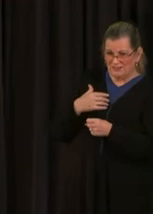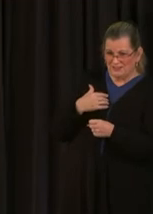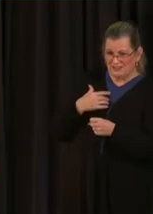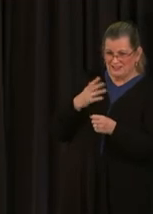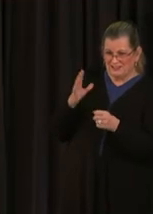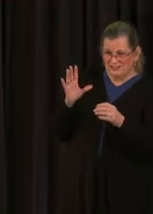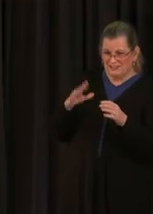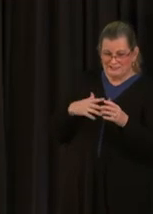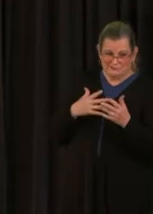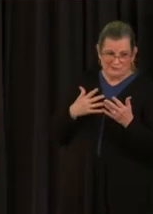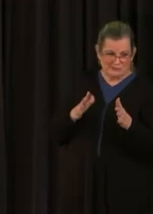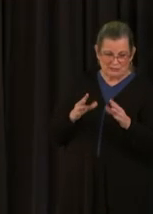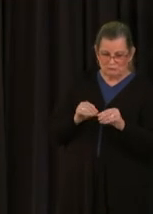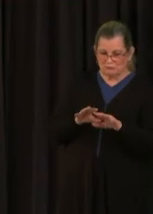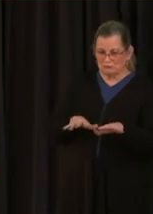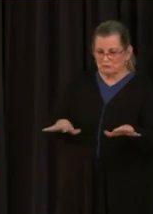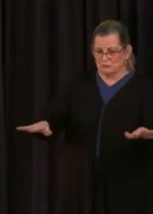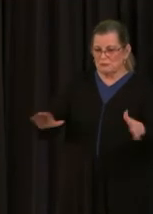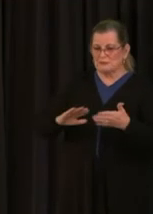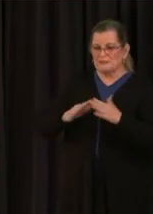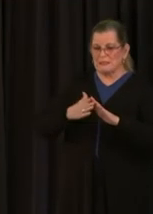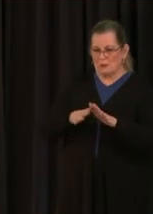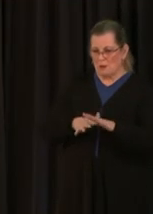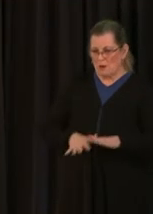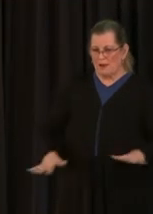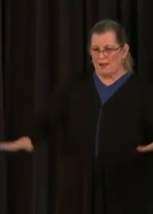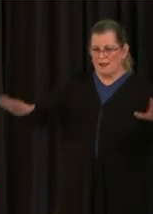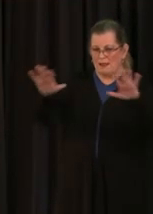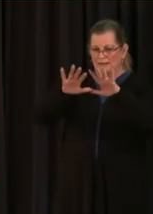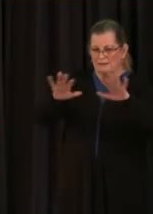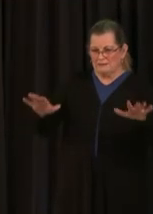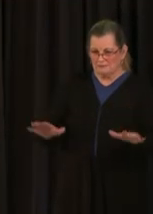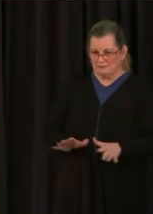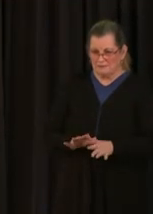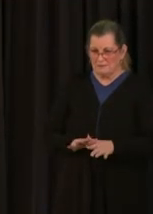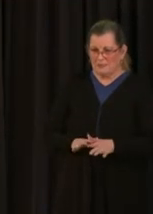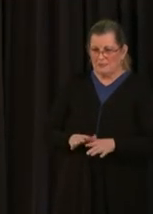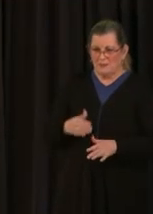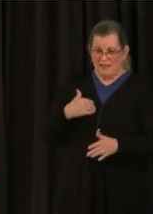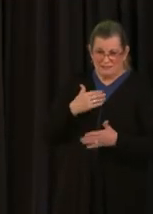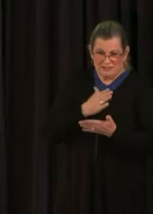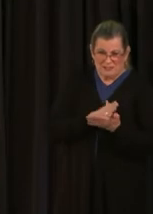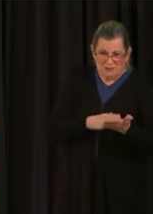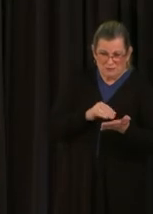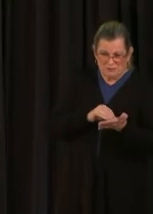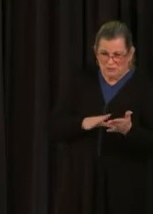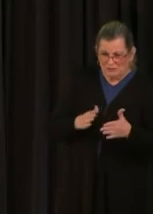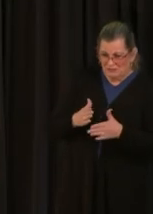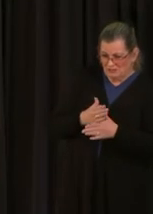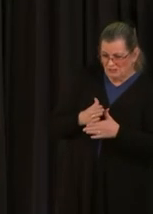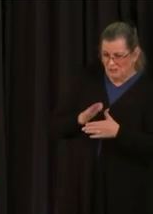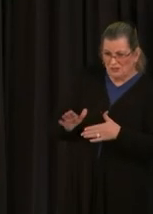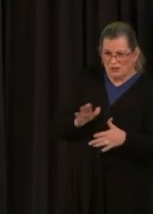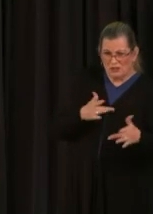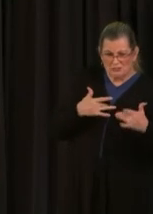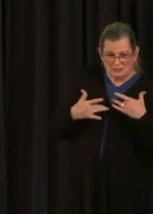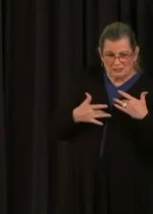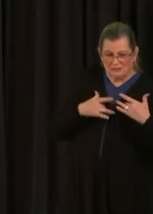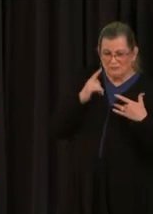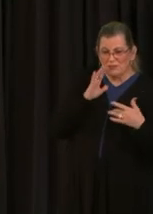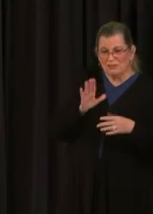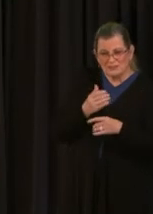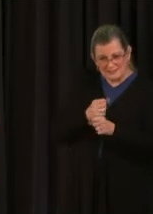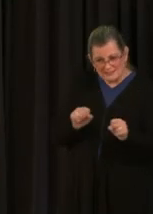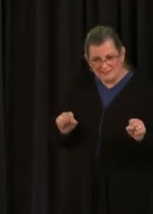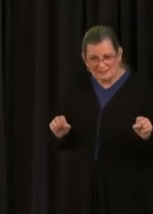Safe Passage is a Mayor Bowser initiative that works to ensure that student safety as they travel to and from school. We do